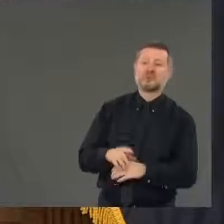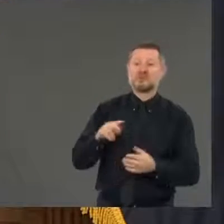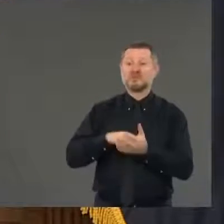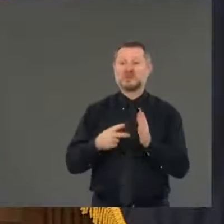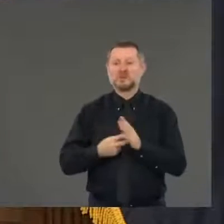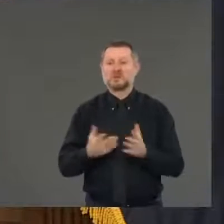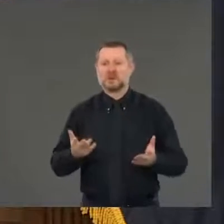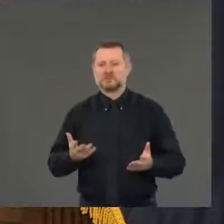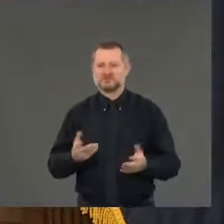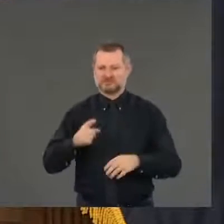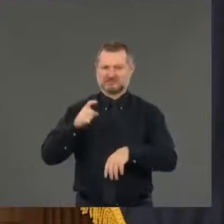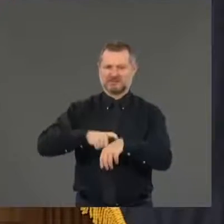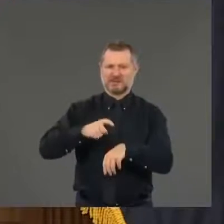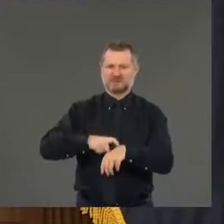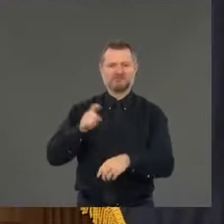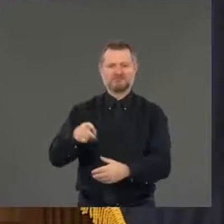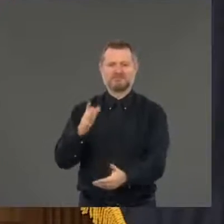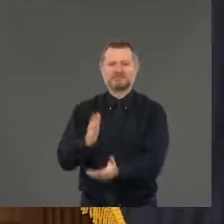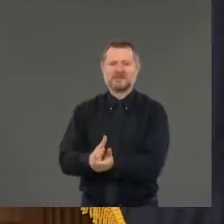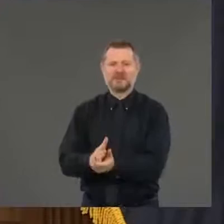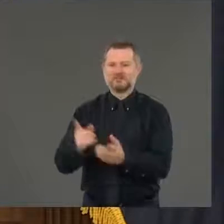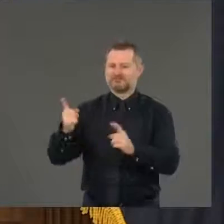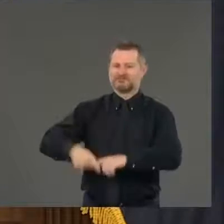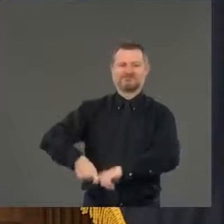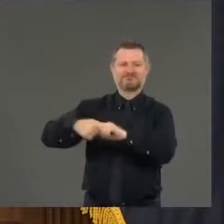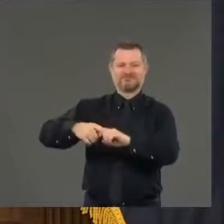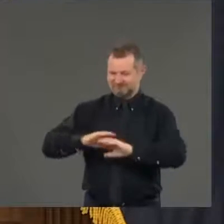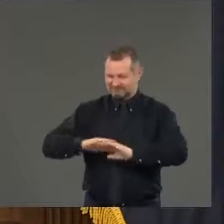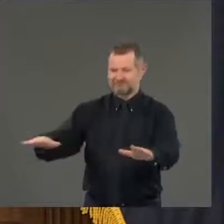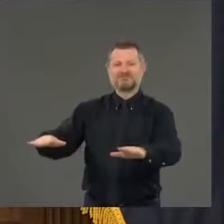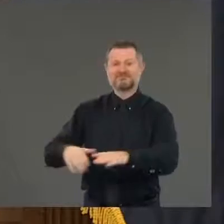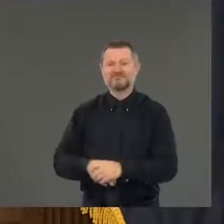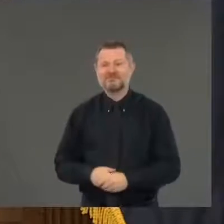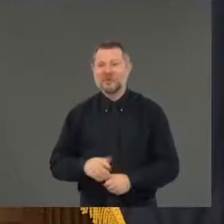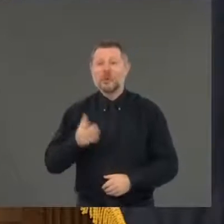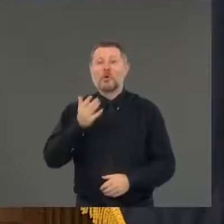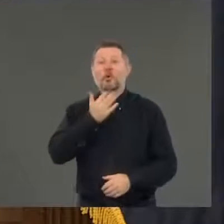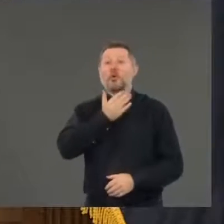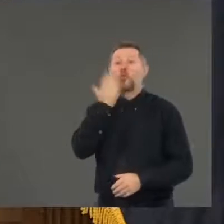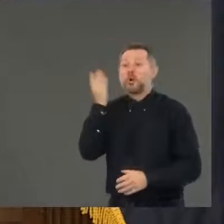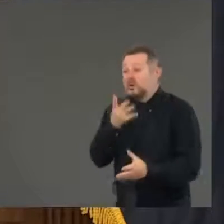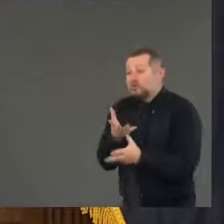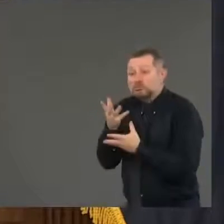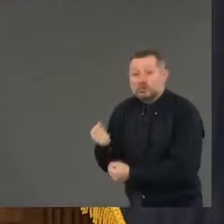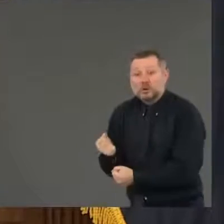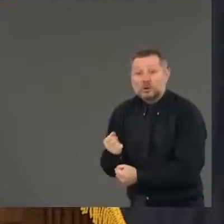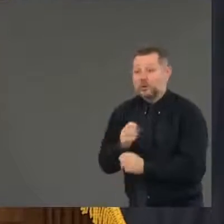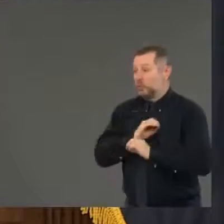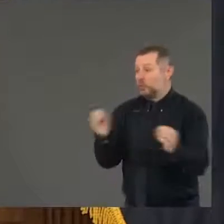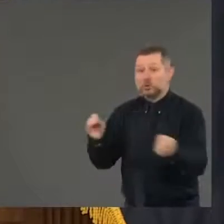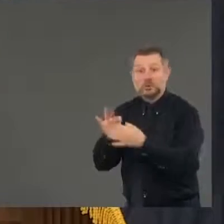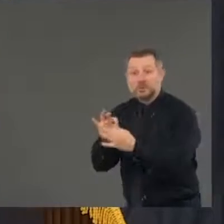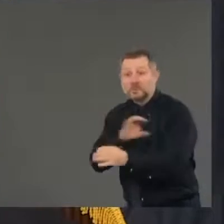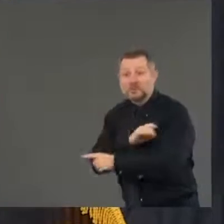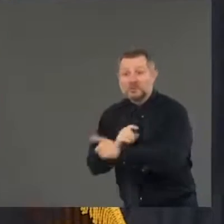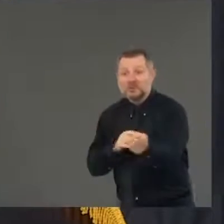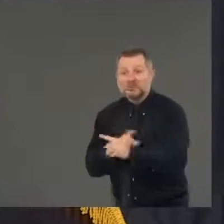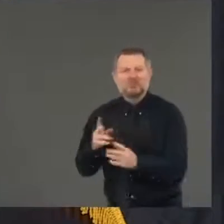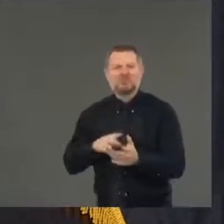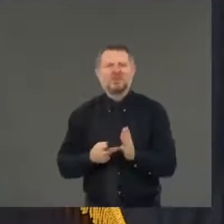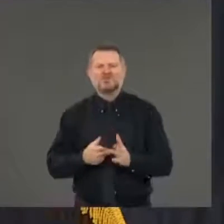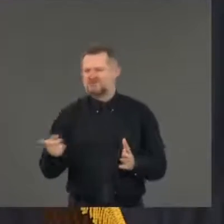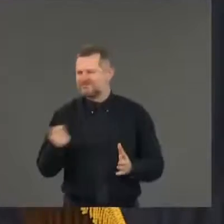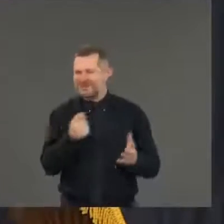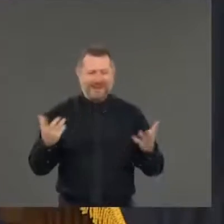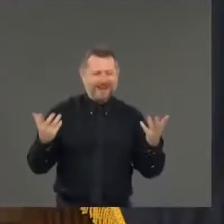Stop everything, because if there's no trust, there's no relationship, it doesn't work, right? Husband and